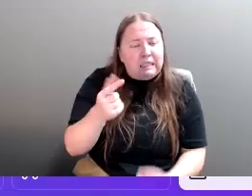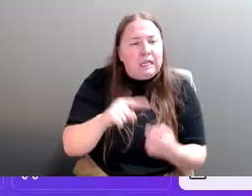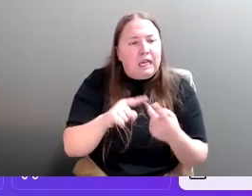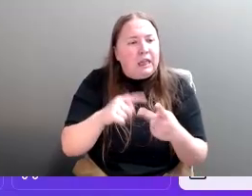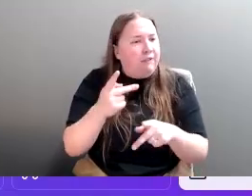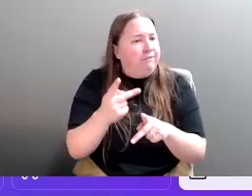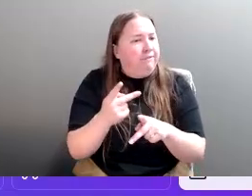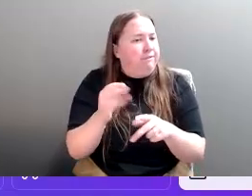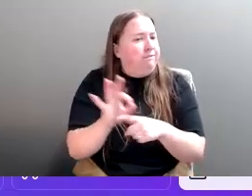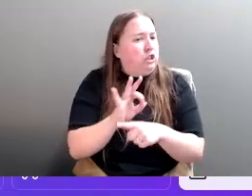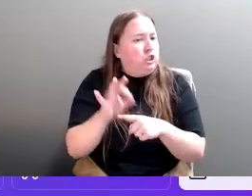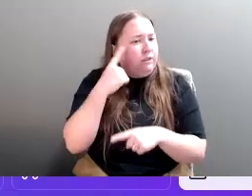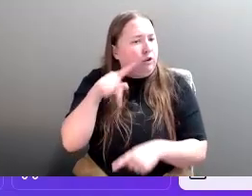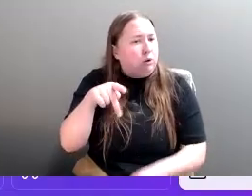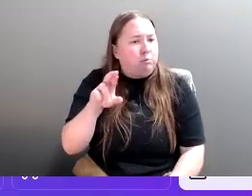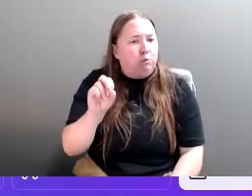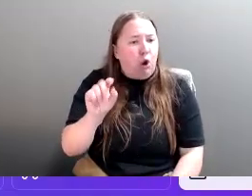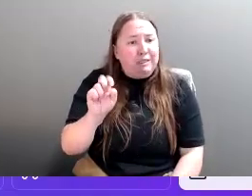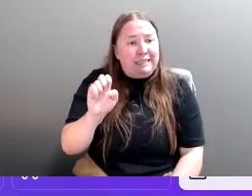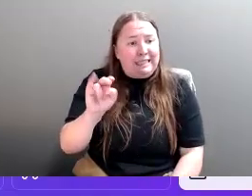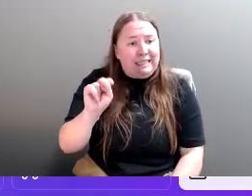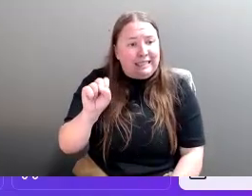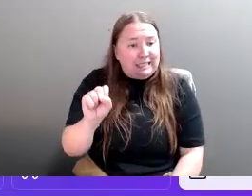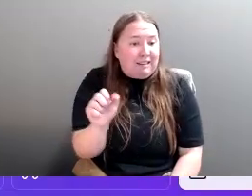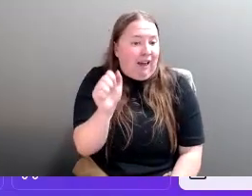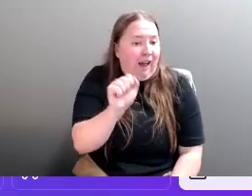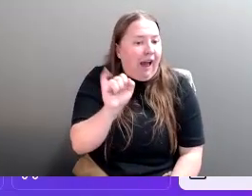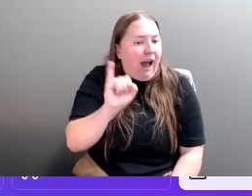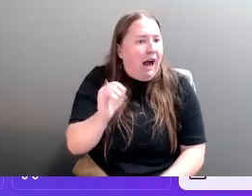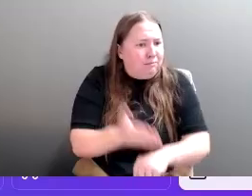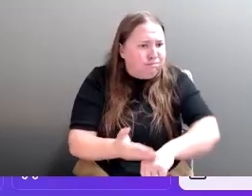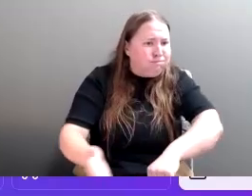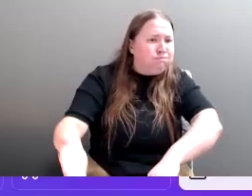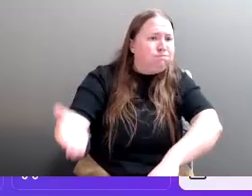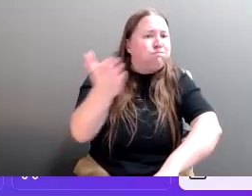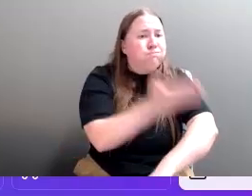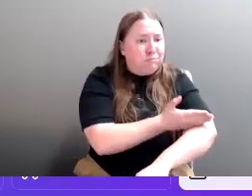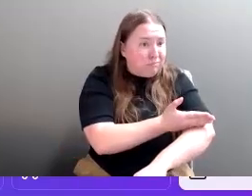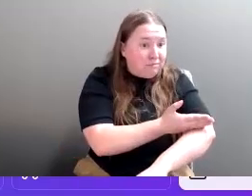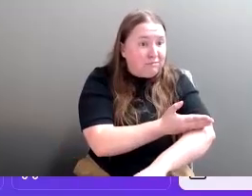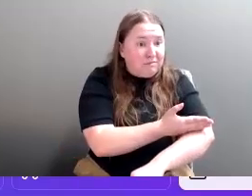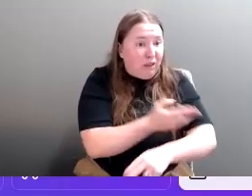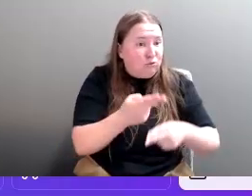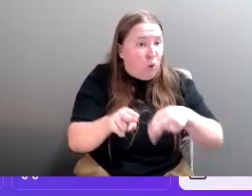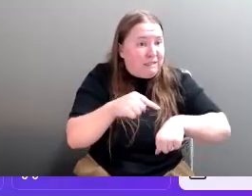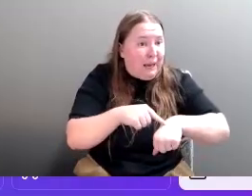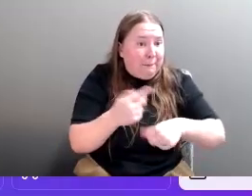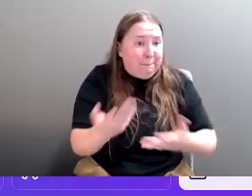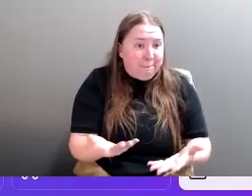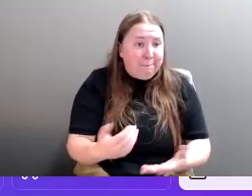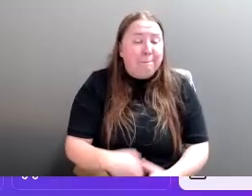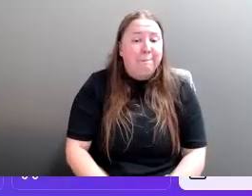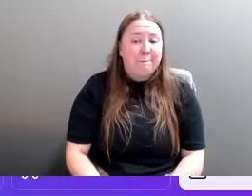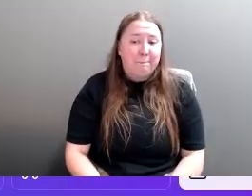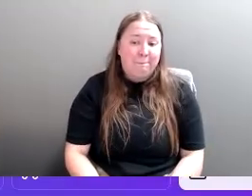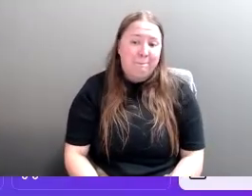And AI allowed us to gain significant progress in a short amount of time relative to how